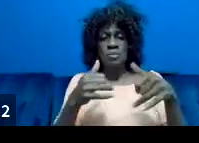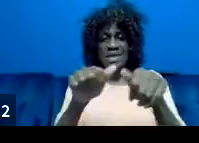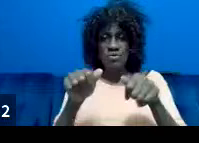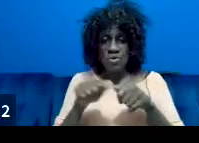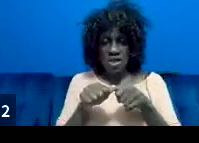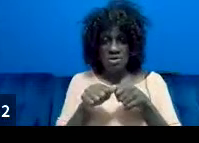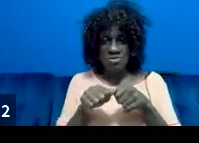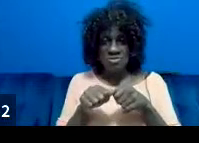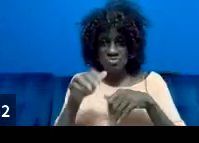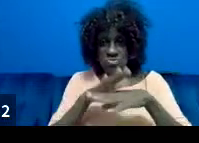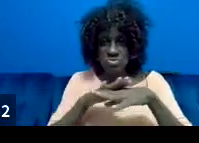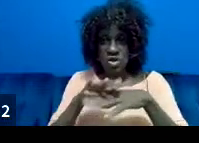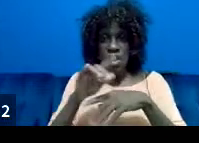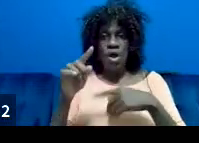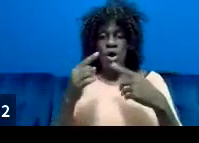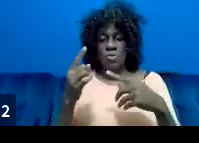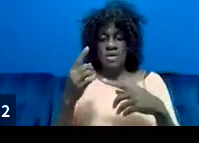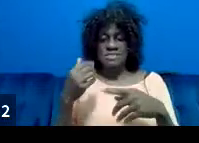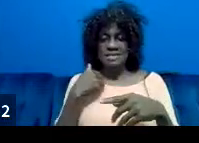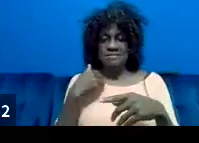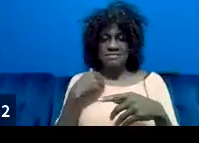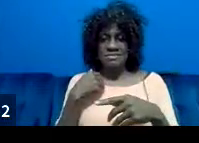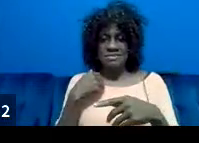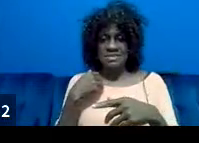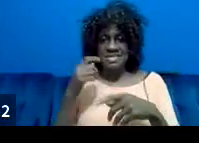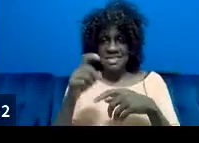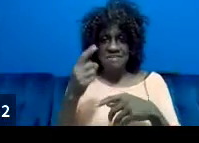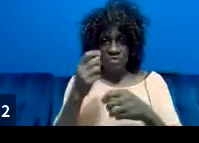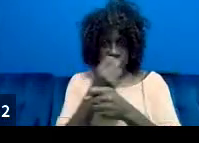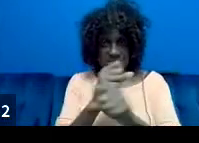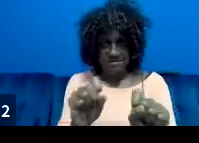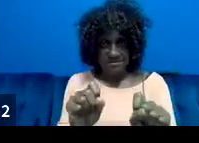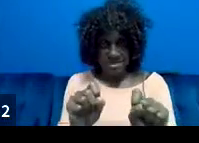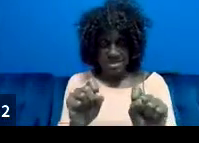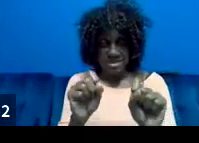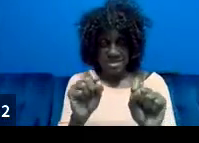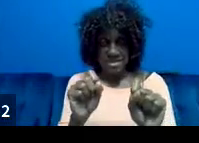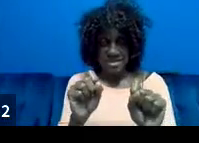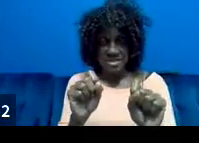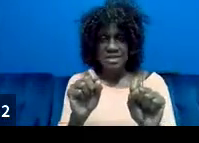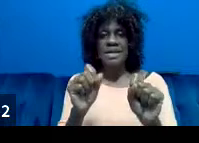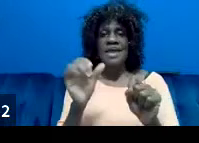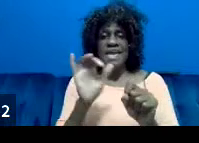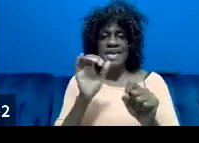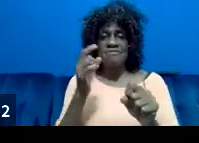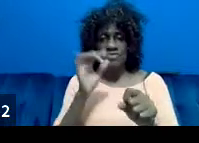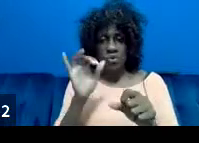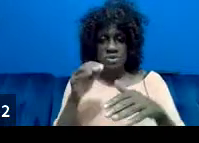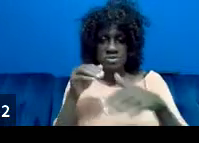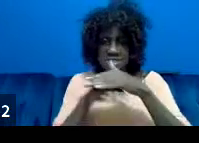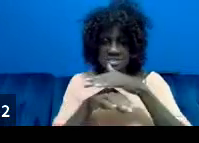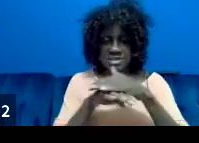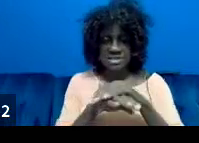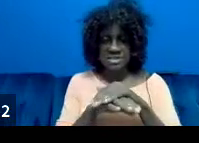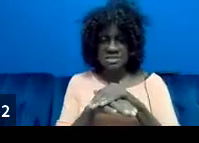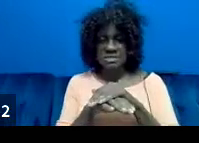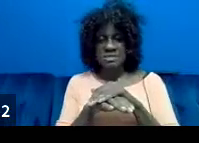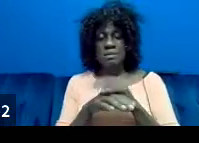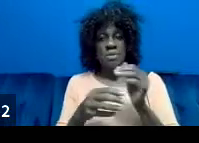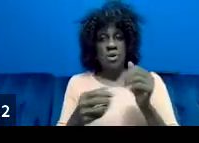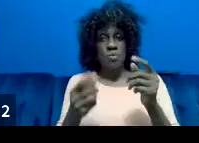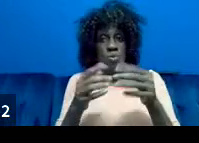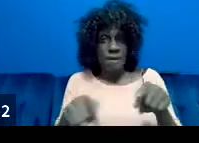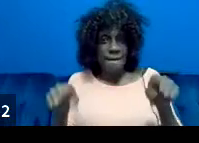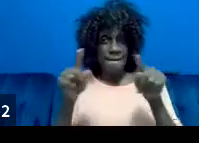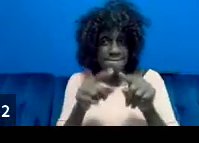surfaces always meet the needs for safety and for accessibility. But typically what happens